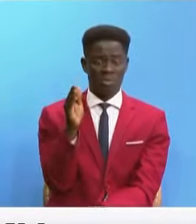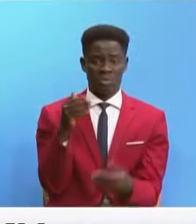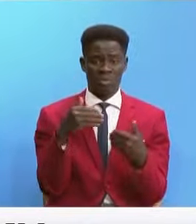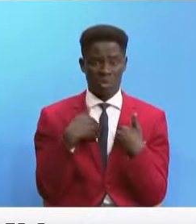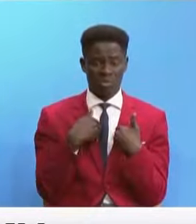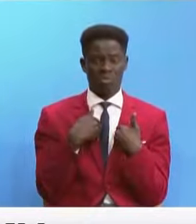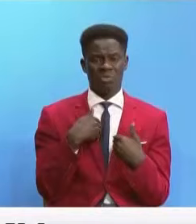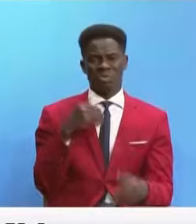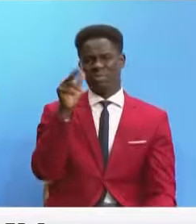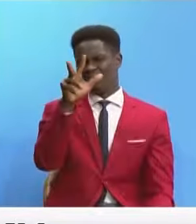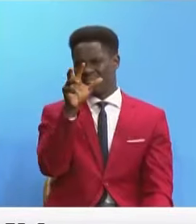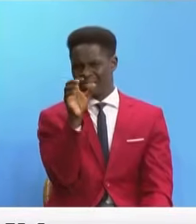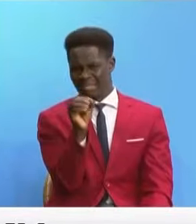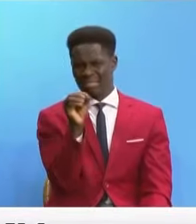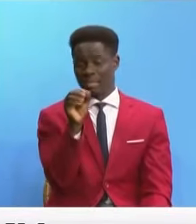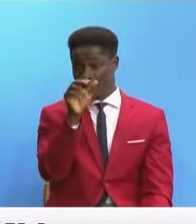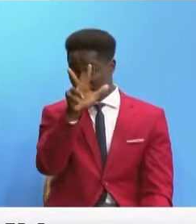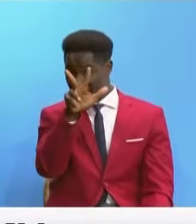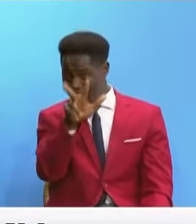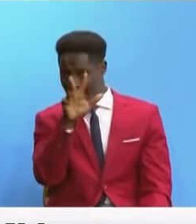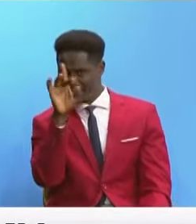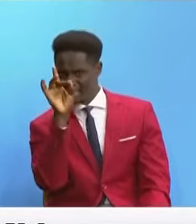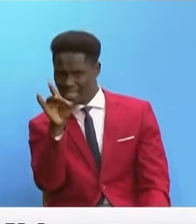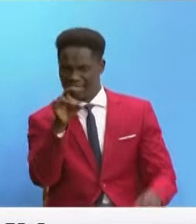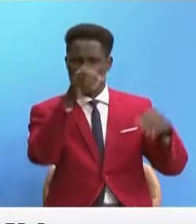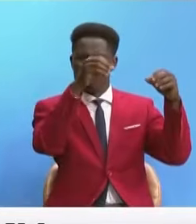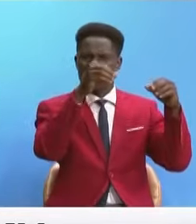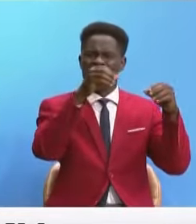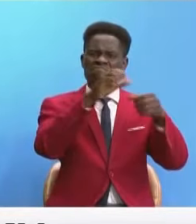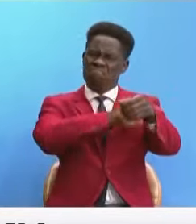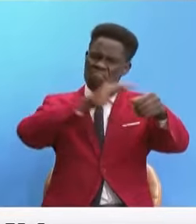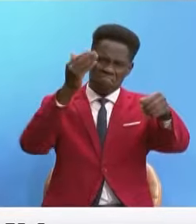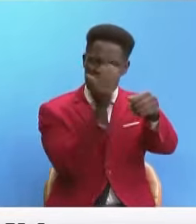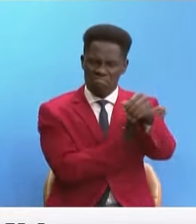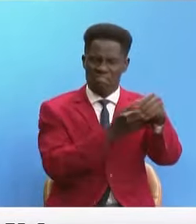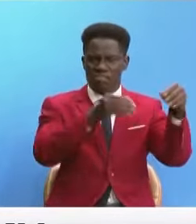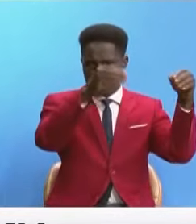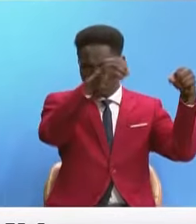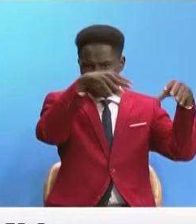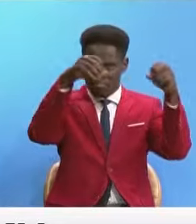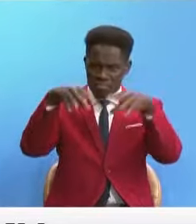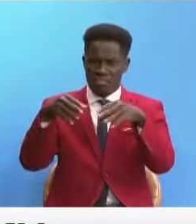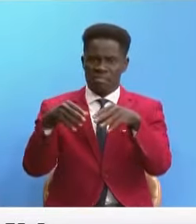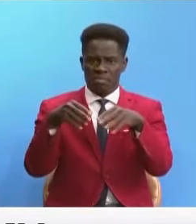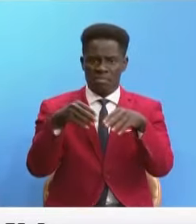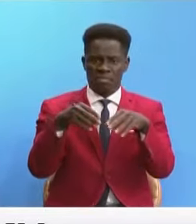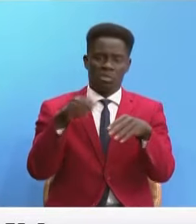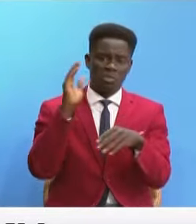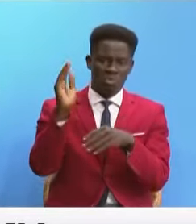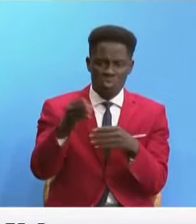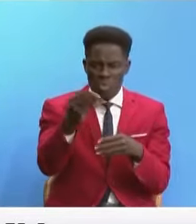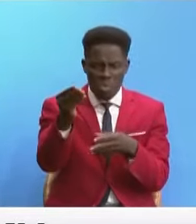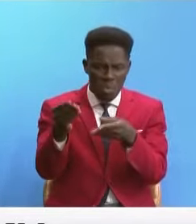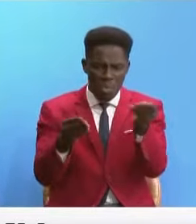of electricity. Our delay on this project has been administrative legislations and the